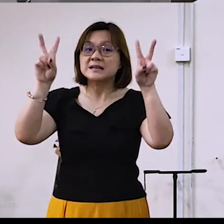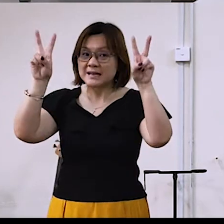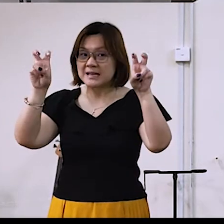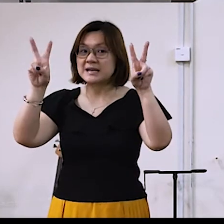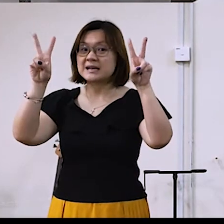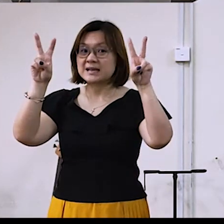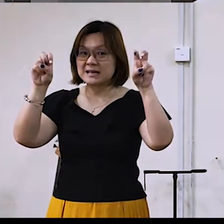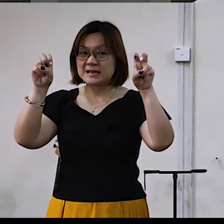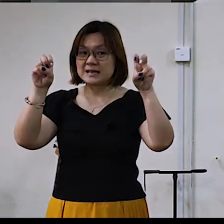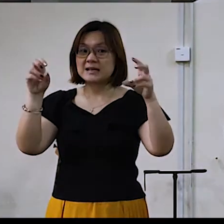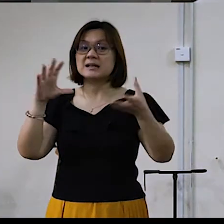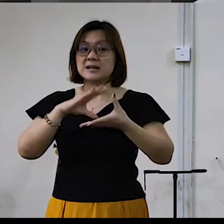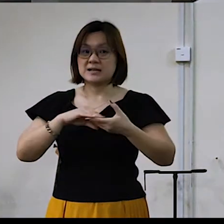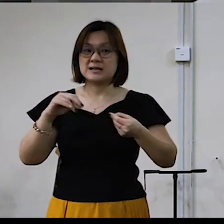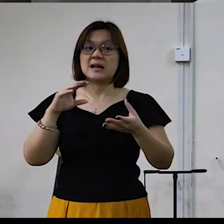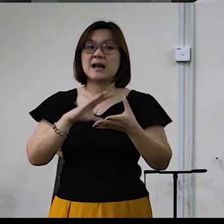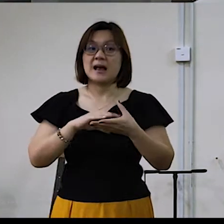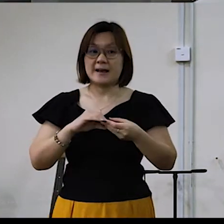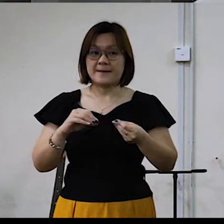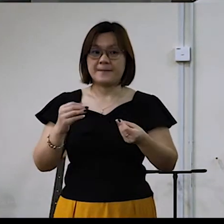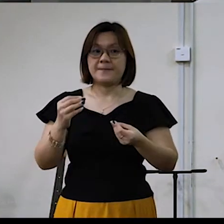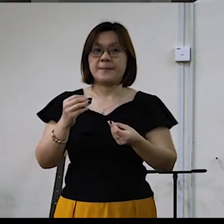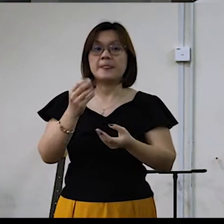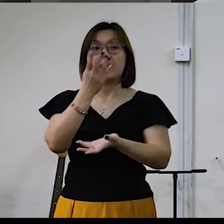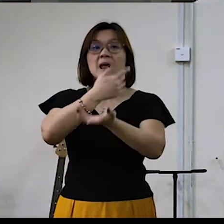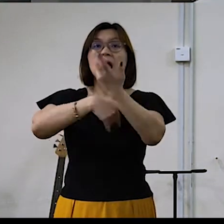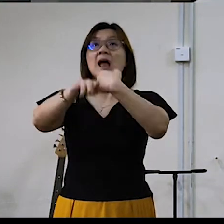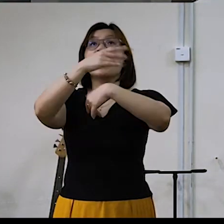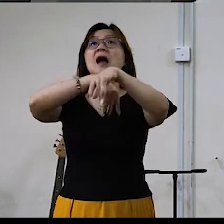I just got back from Sabah. I went to visit